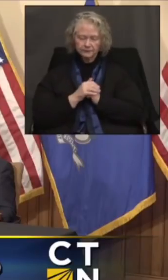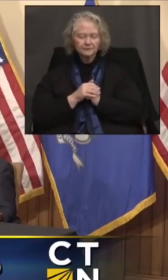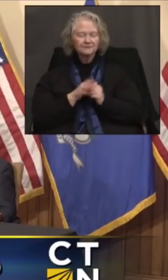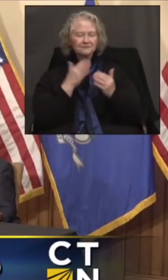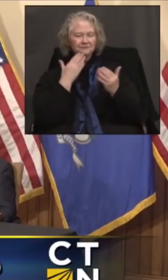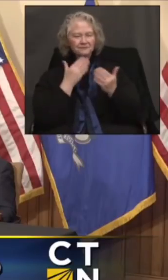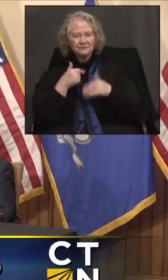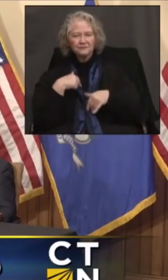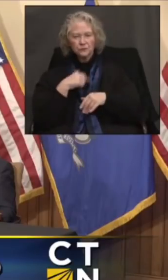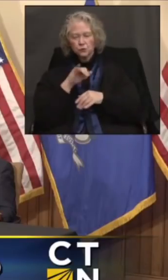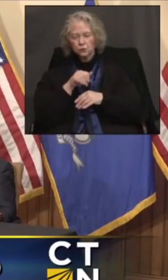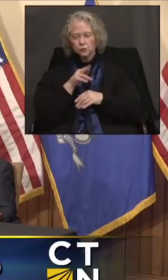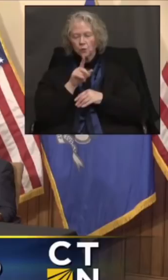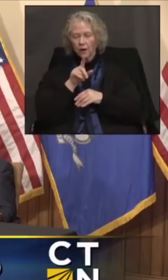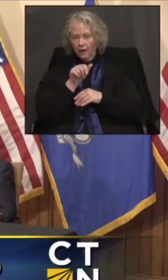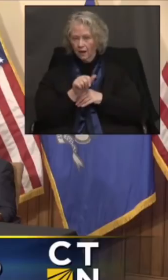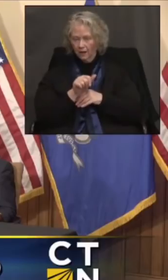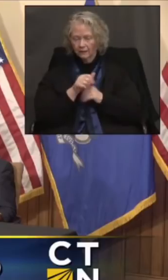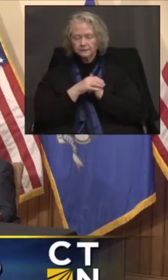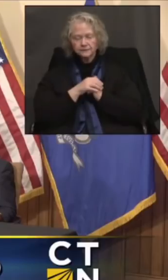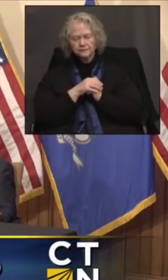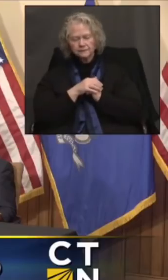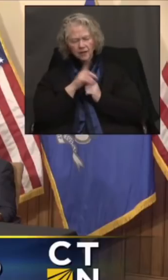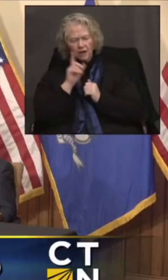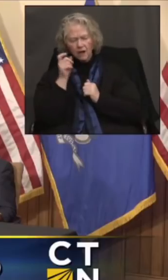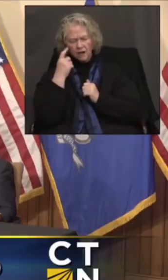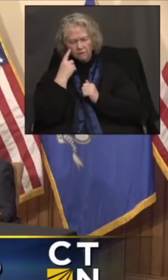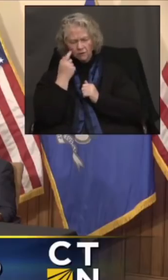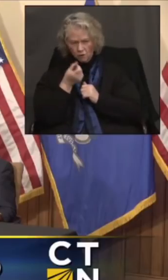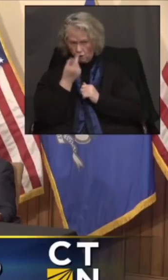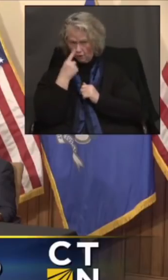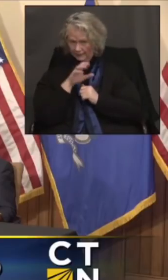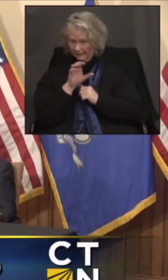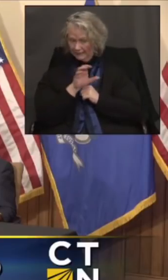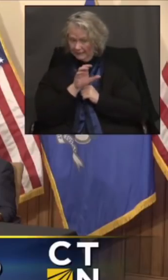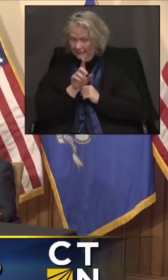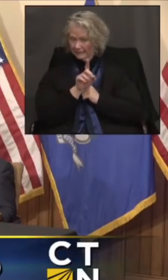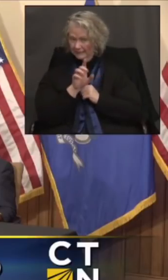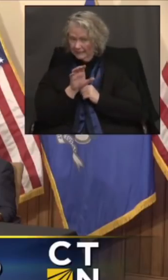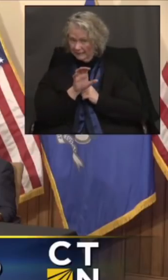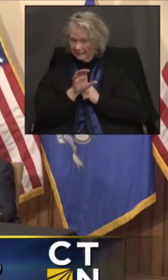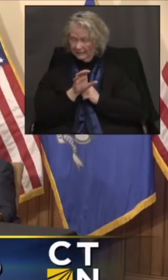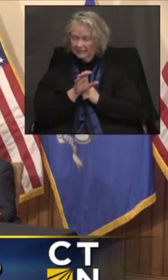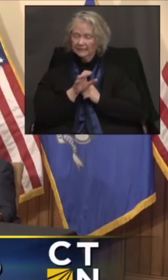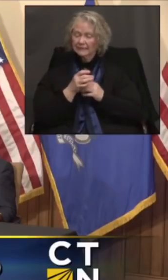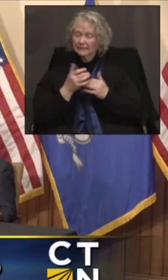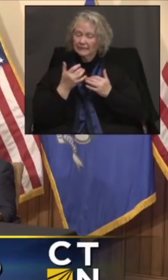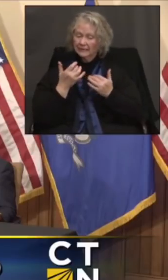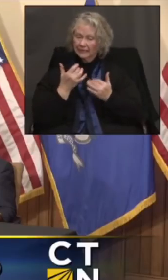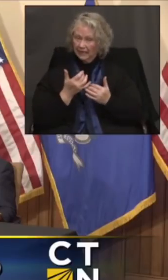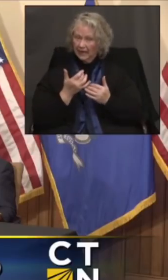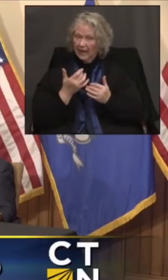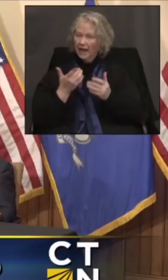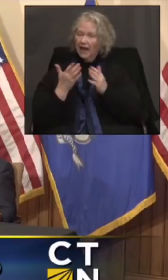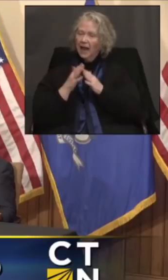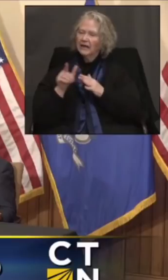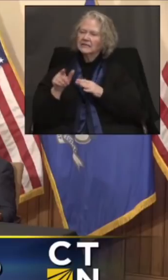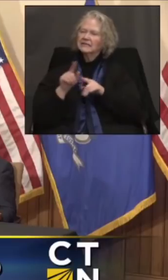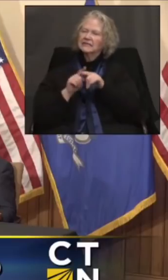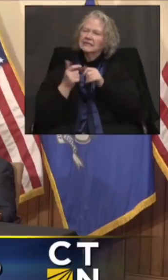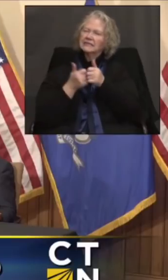Thanks. This is Julia Bergman. Governor, I understand the CDC is not asking states to track cases of